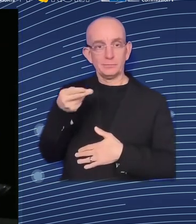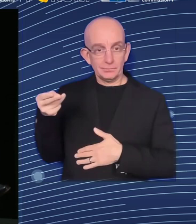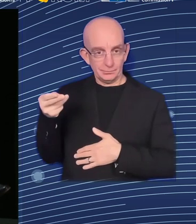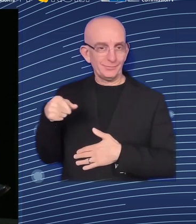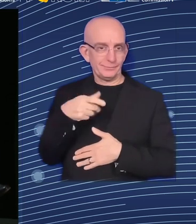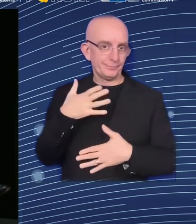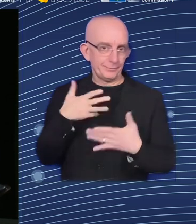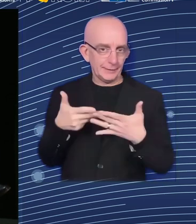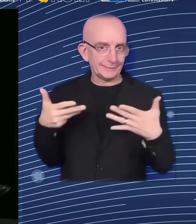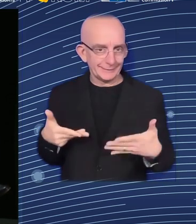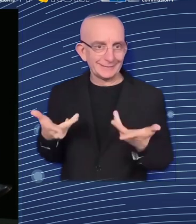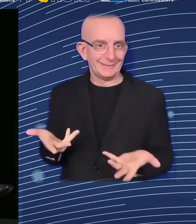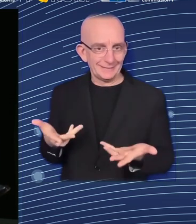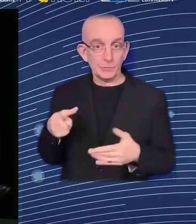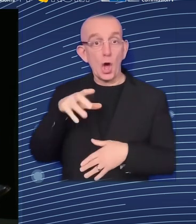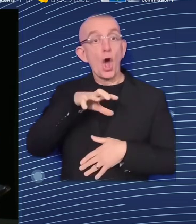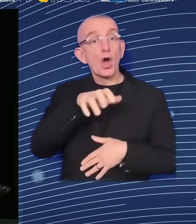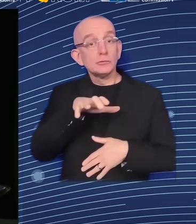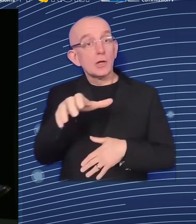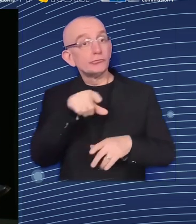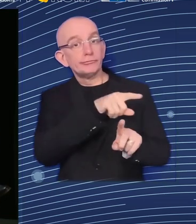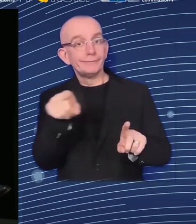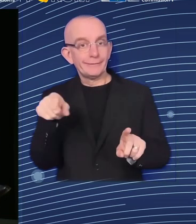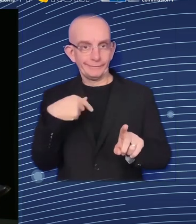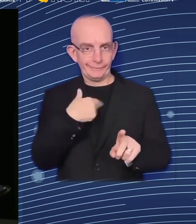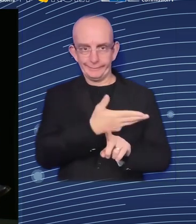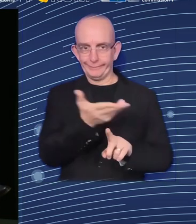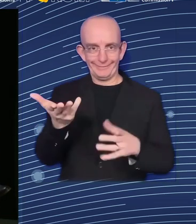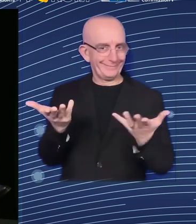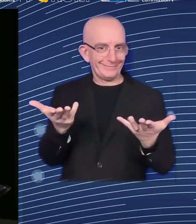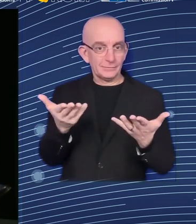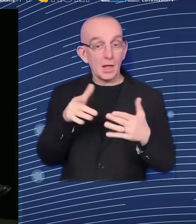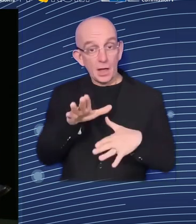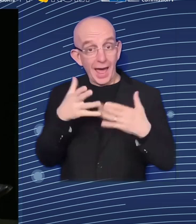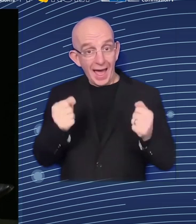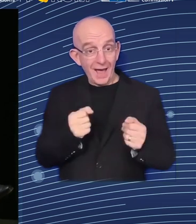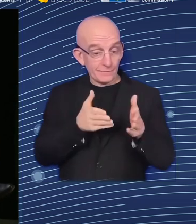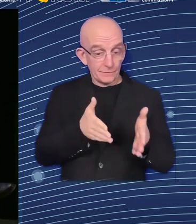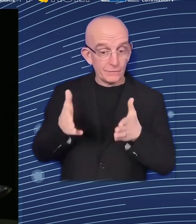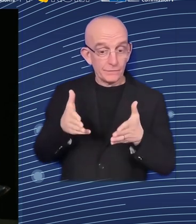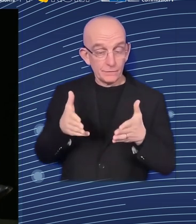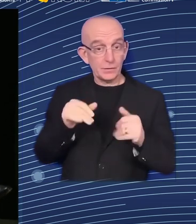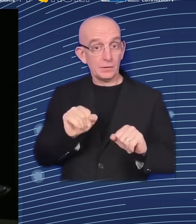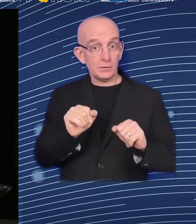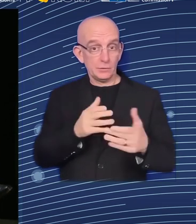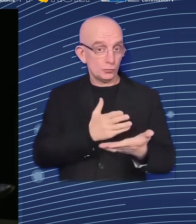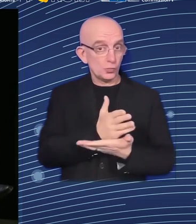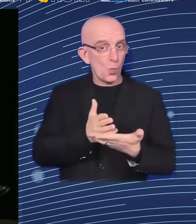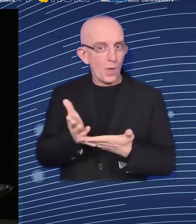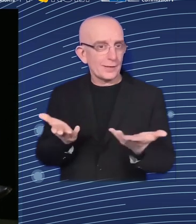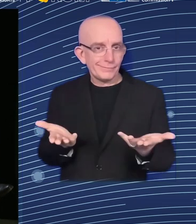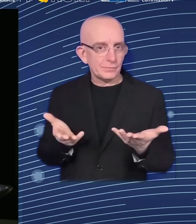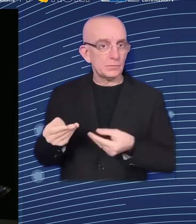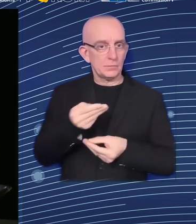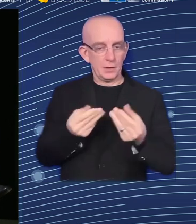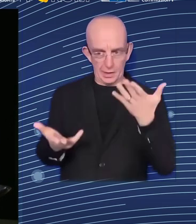male name sometimes. So that's I think the type of things that we may be just practically fair that we have to face with a bit every